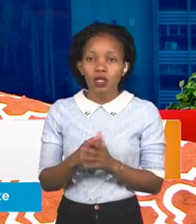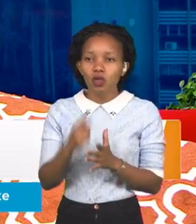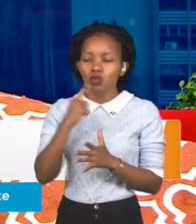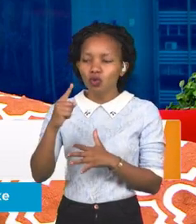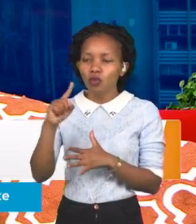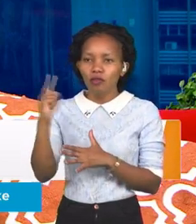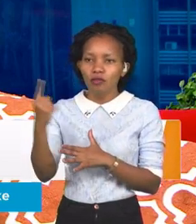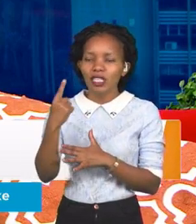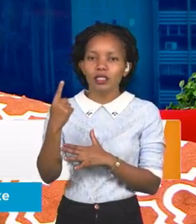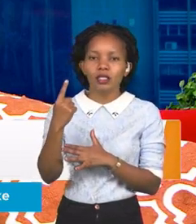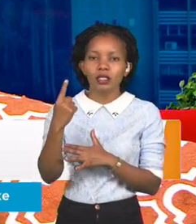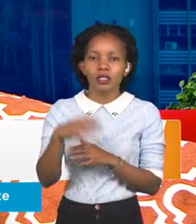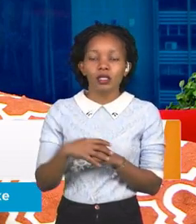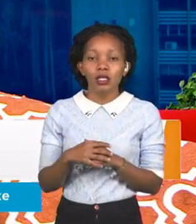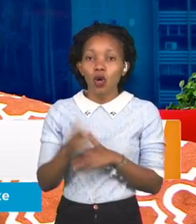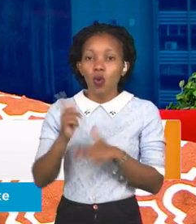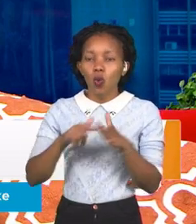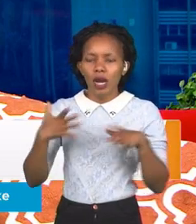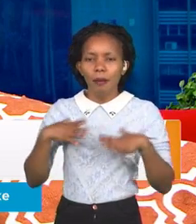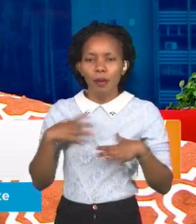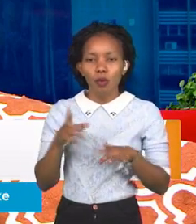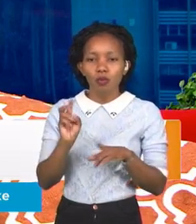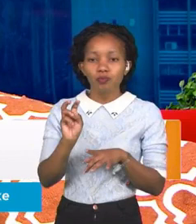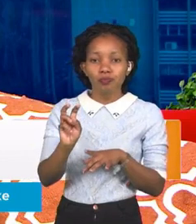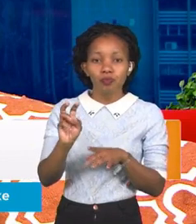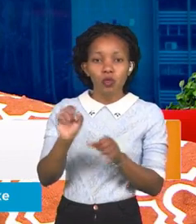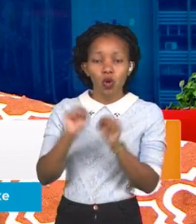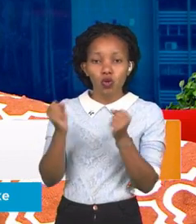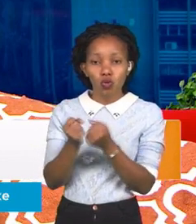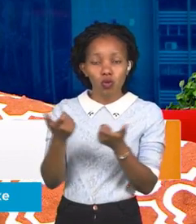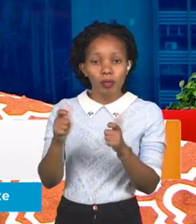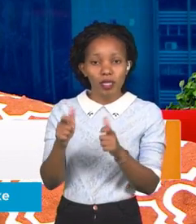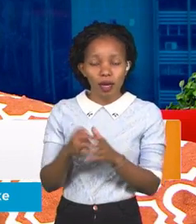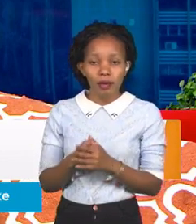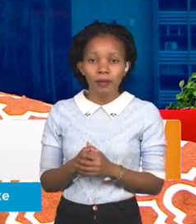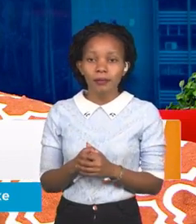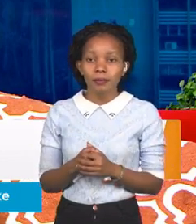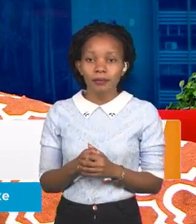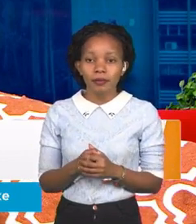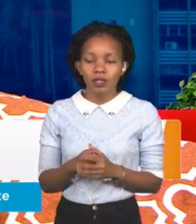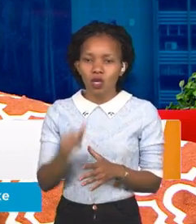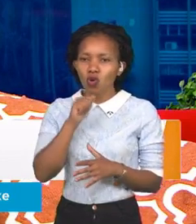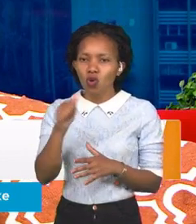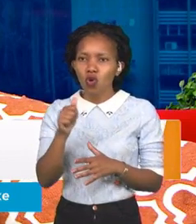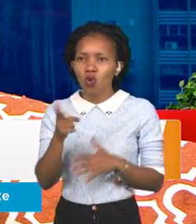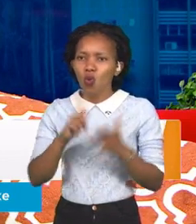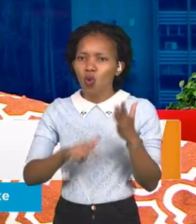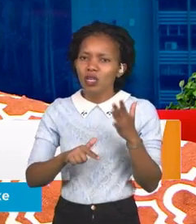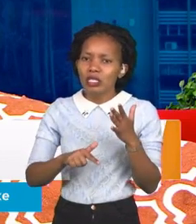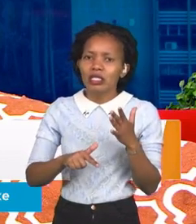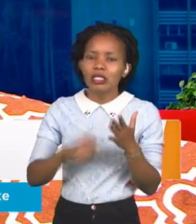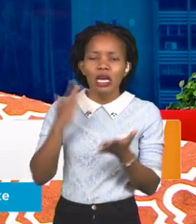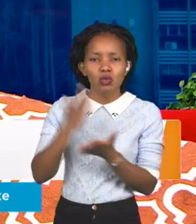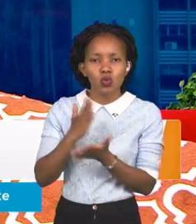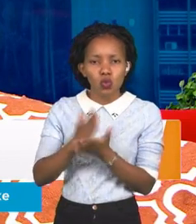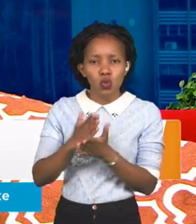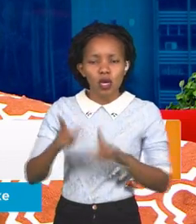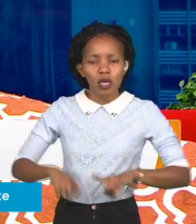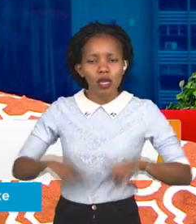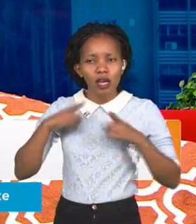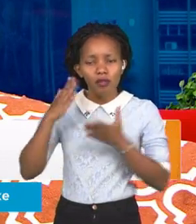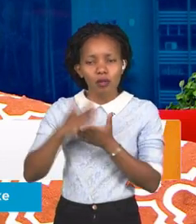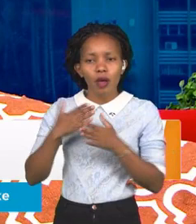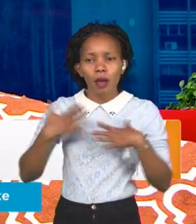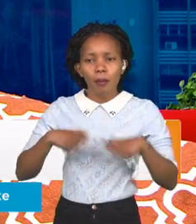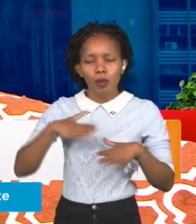first, what people look on social media mm-hmm. is not what they are in real life. Yes, and people need